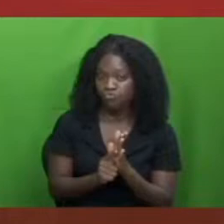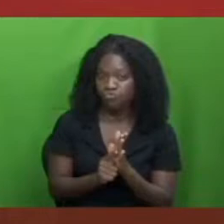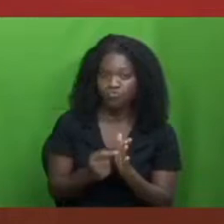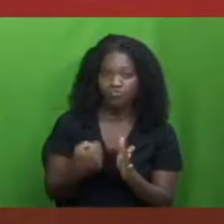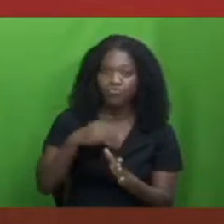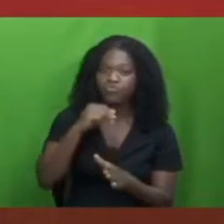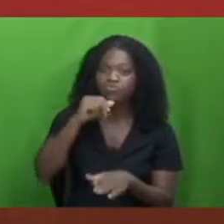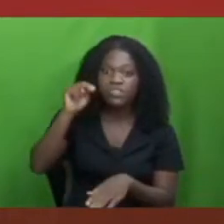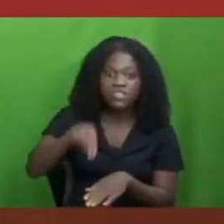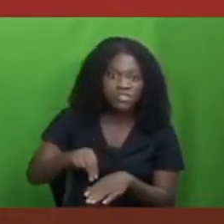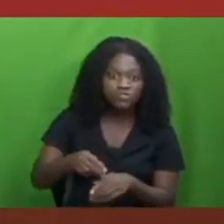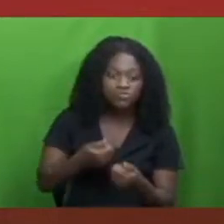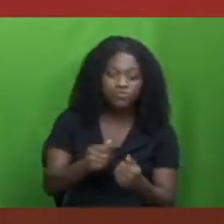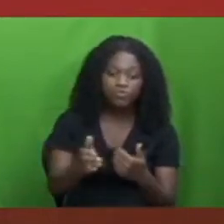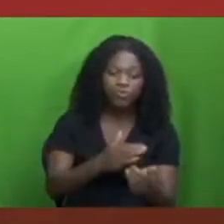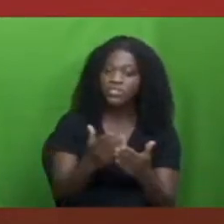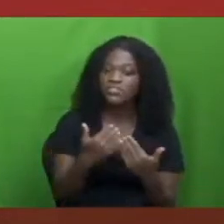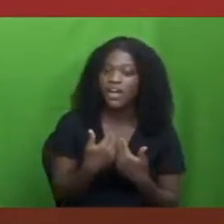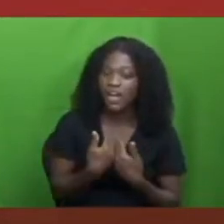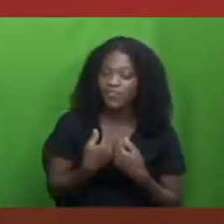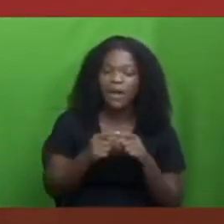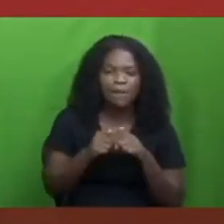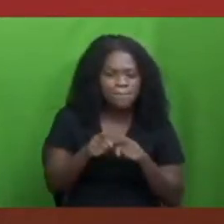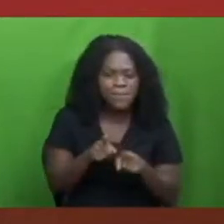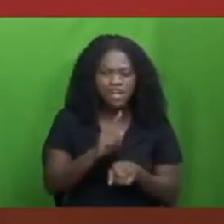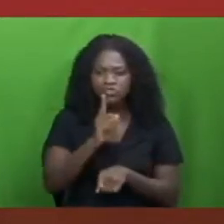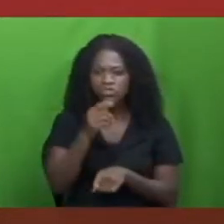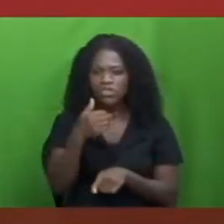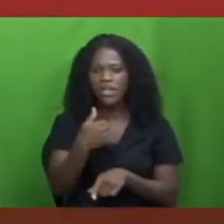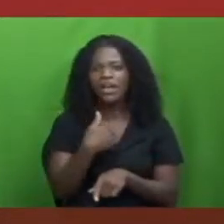own rules, and so we are not